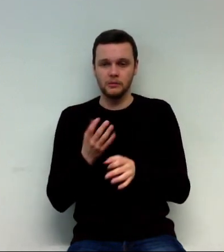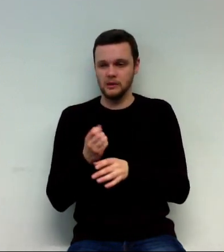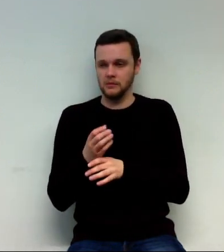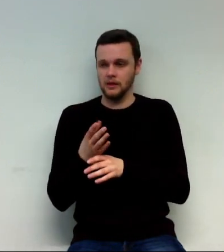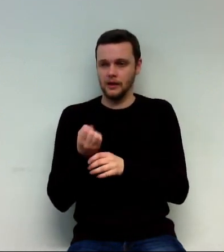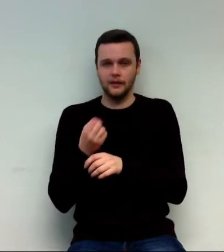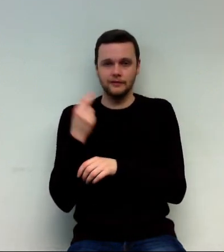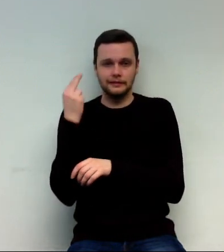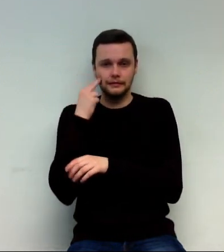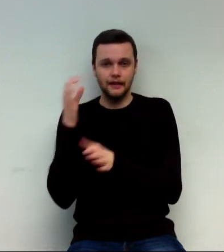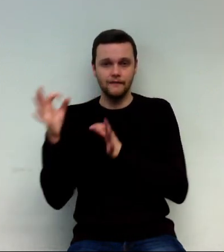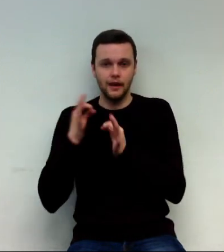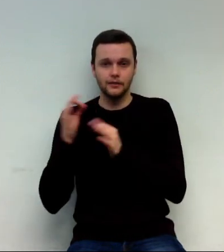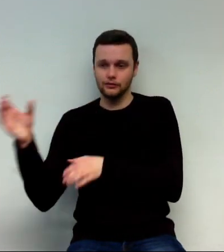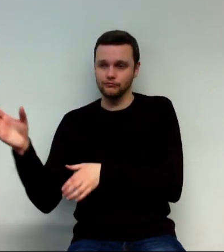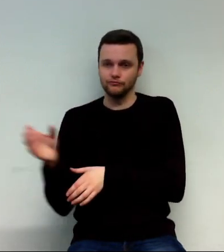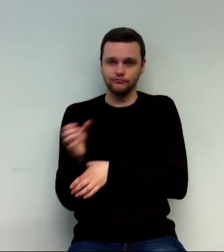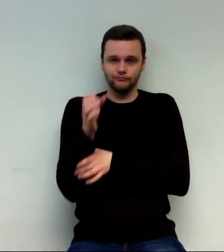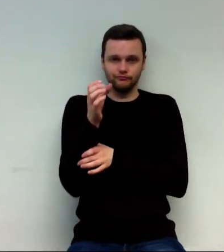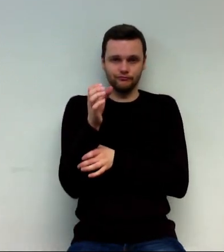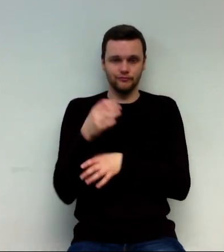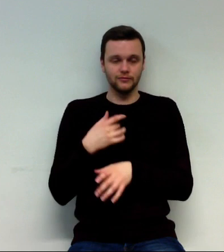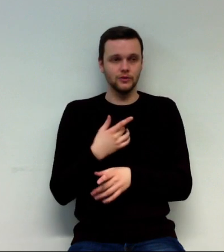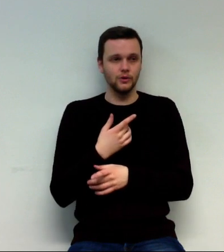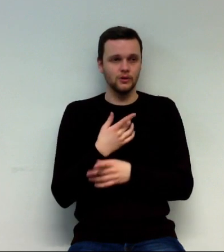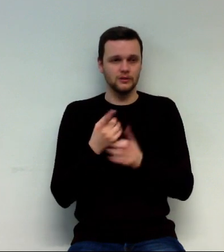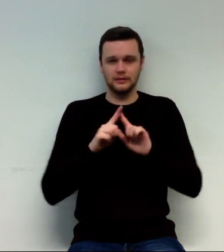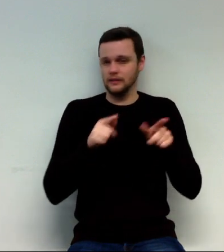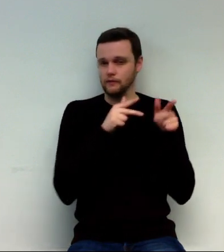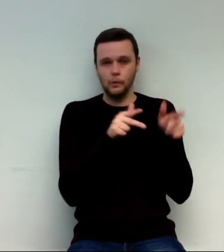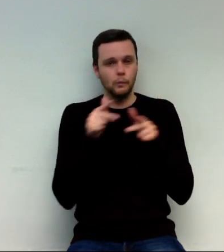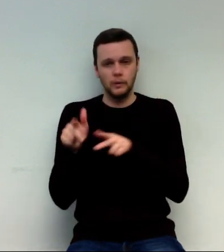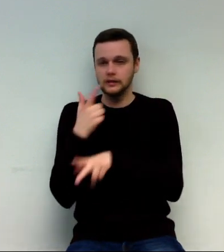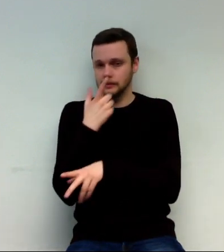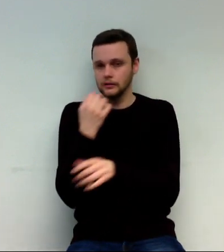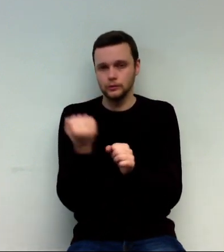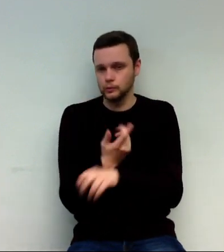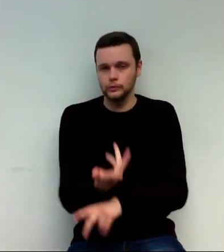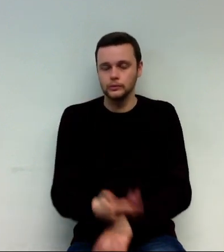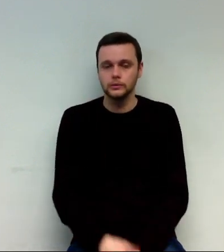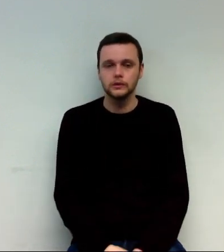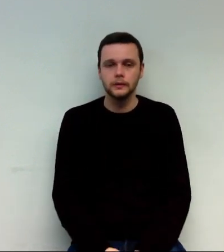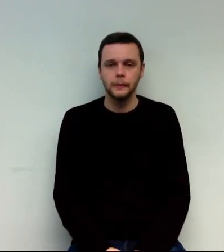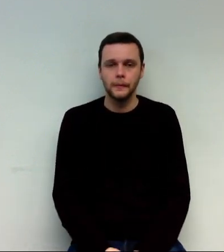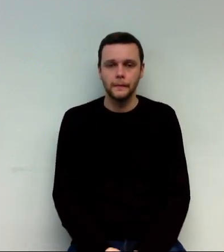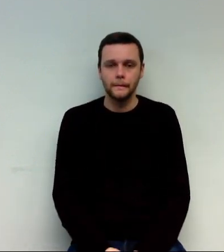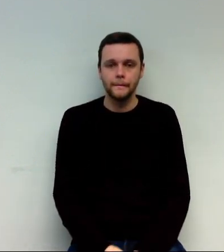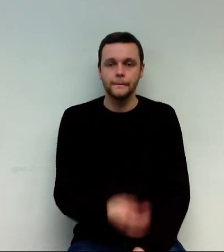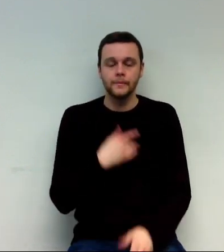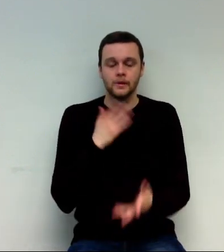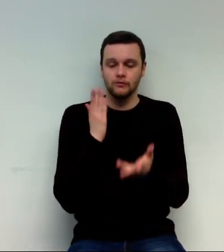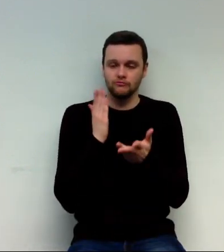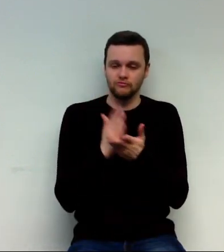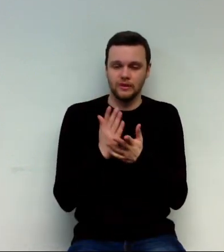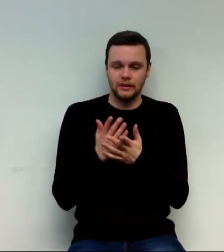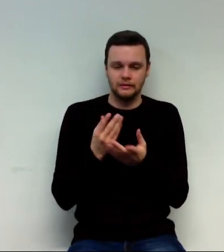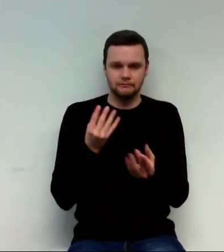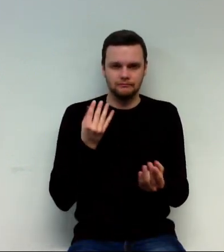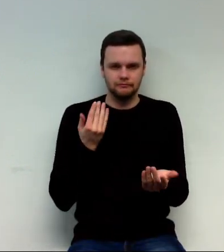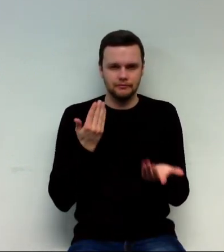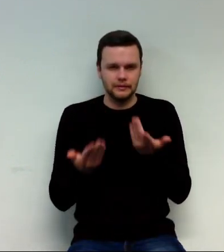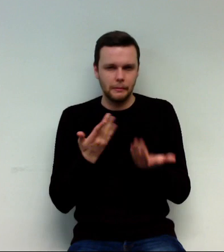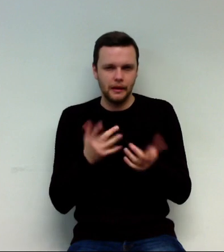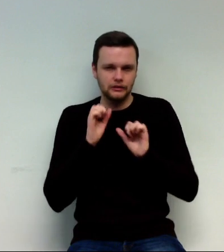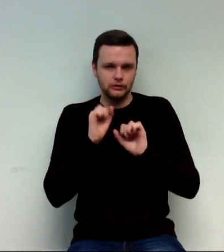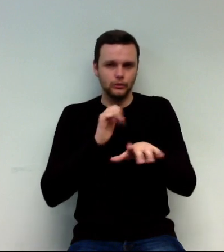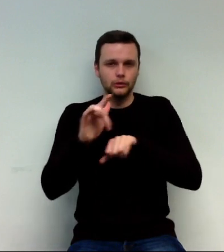actor to take on that role as well. So there's a few different ways to do it. And it really just depends on what your